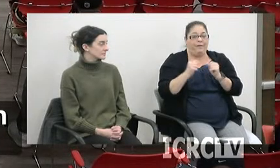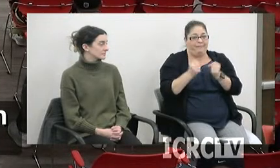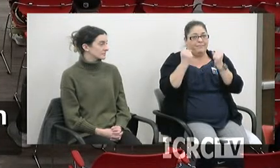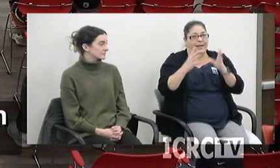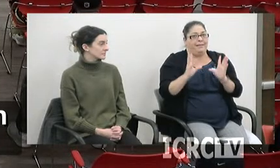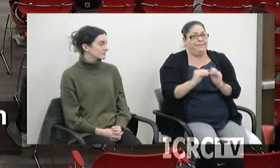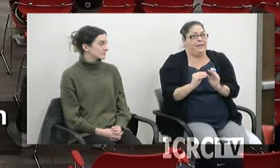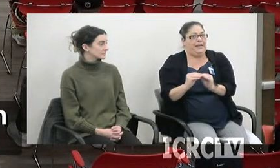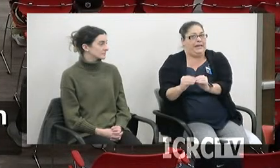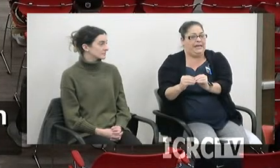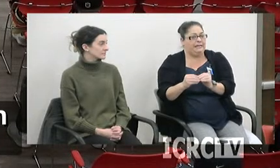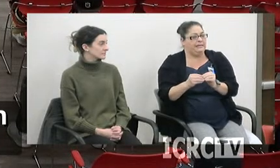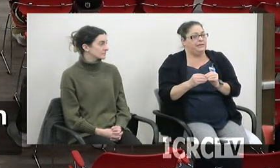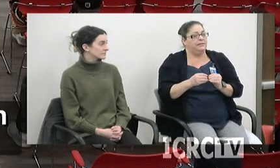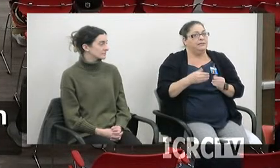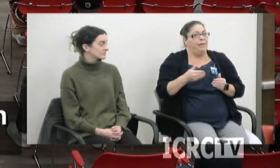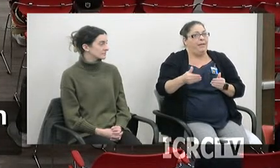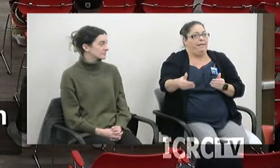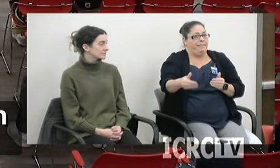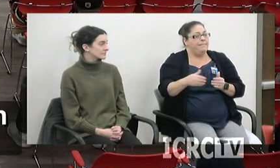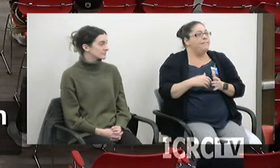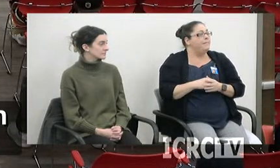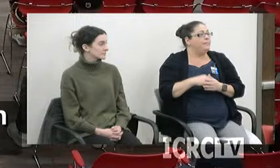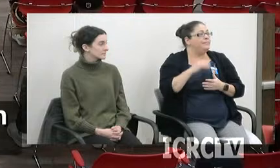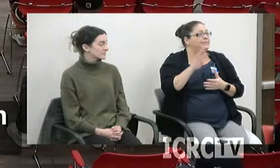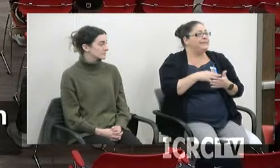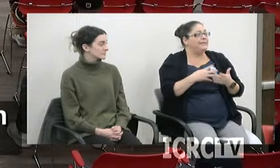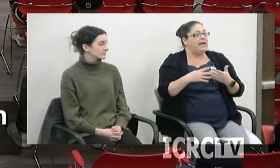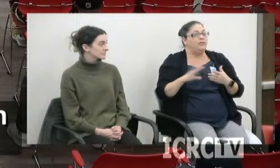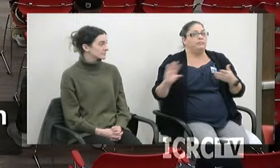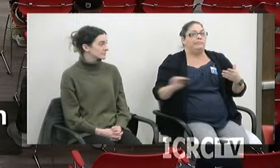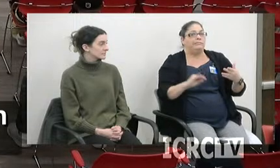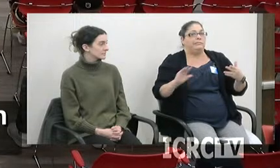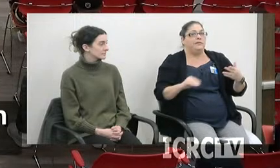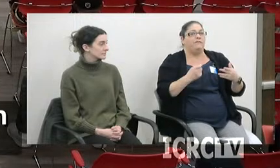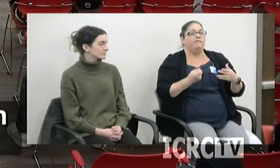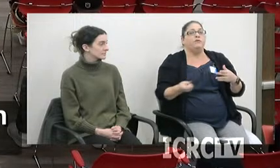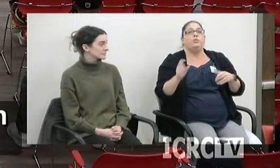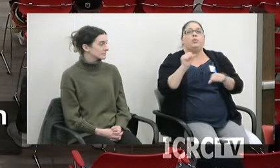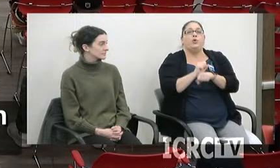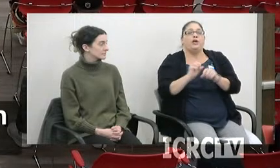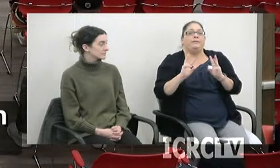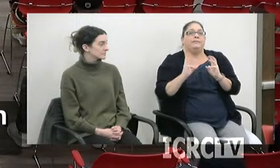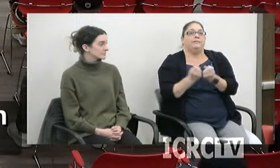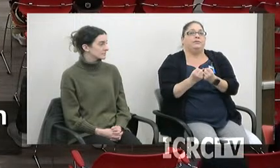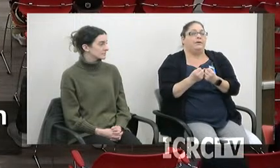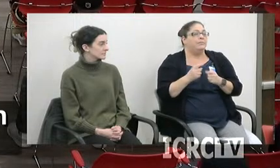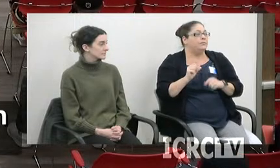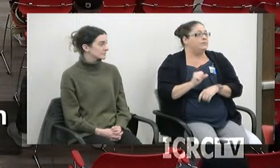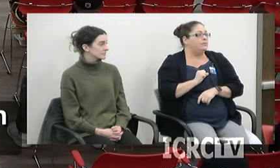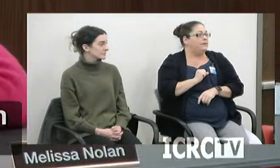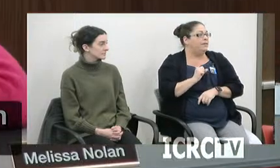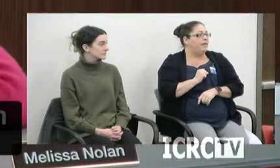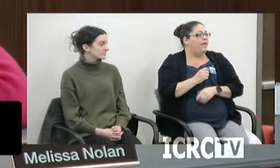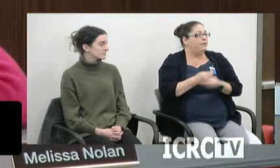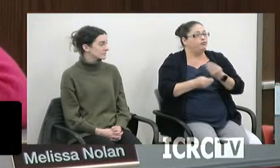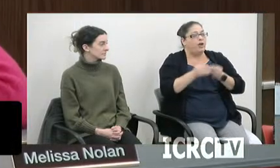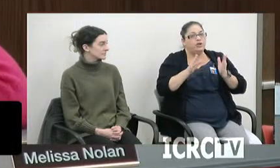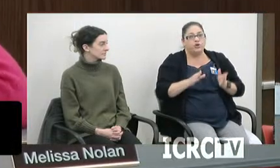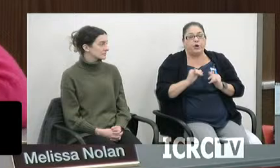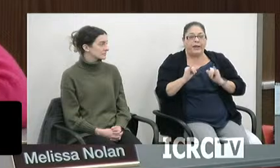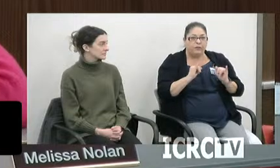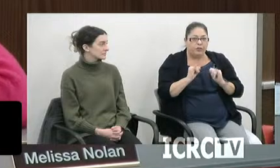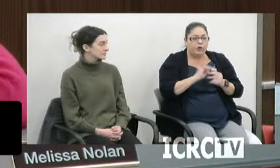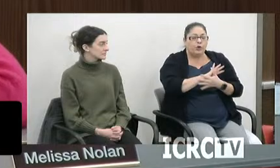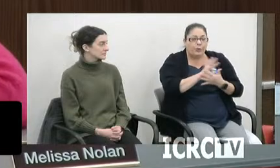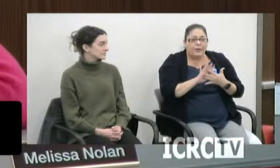up. We've scheduled a couple work sessions. We have some treasurer interview things.